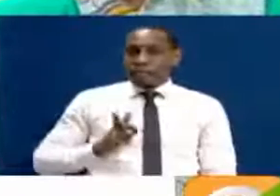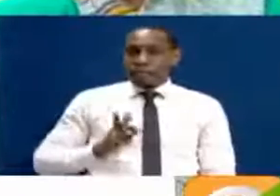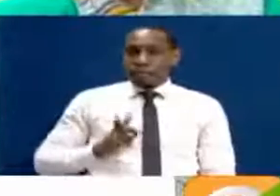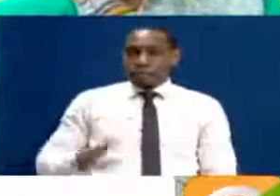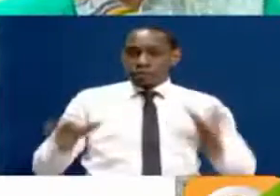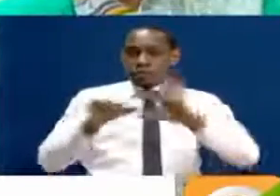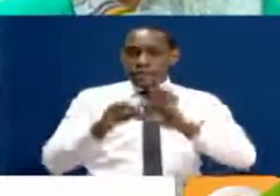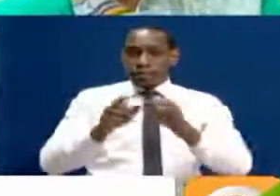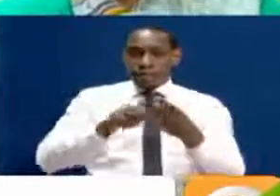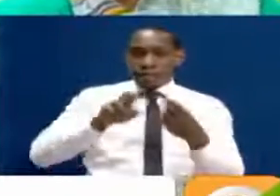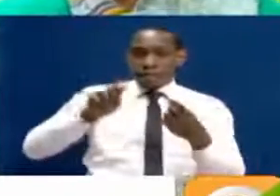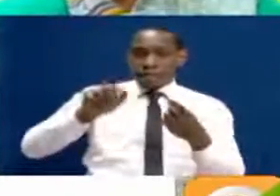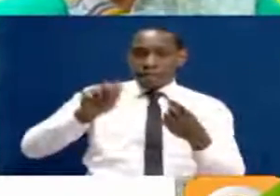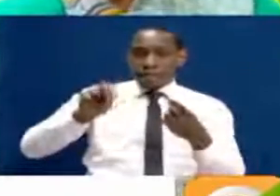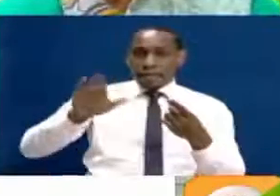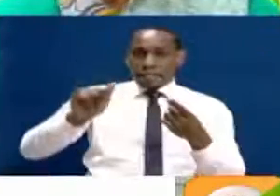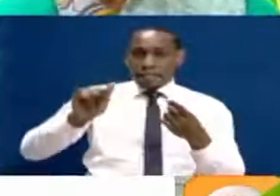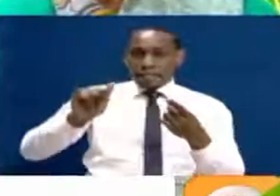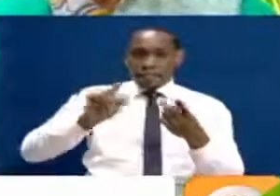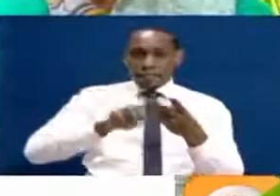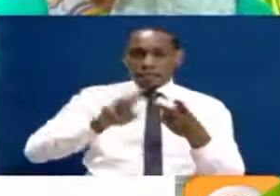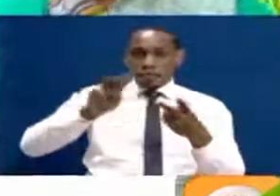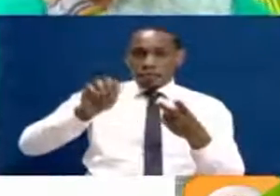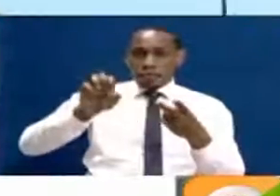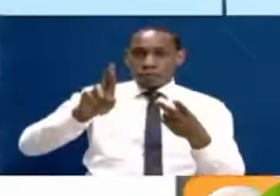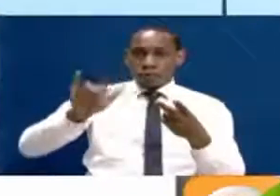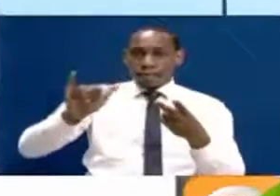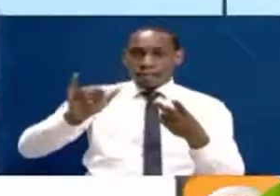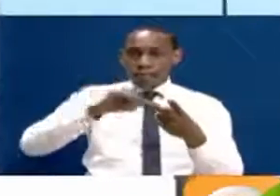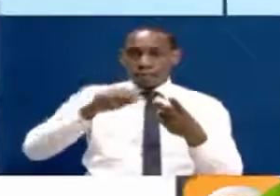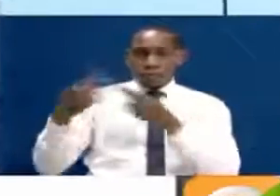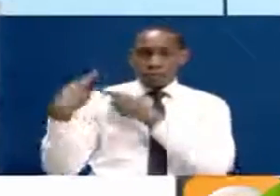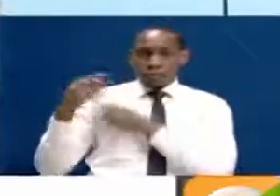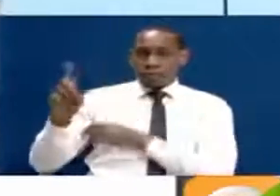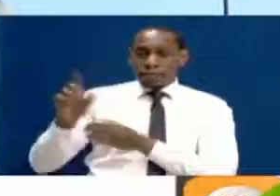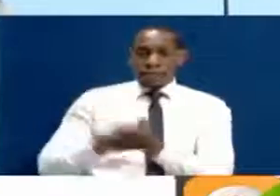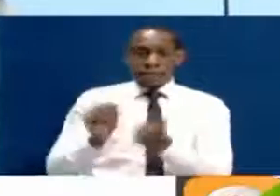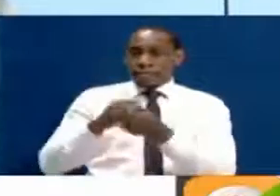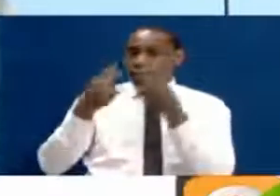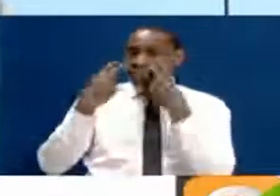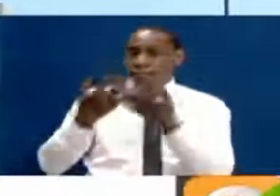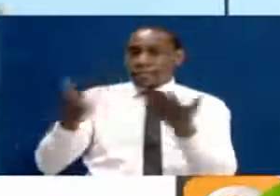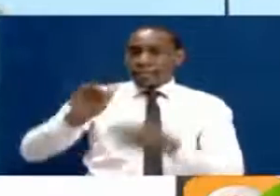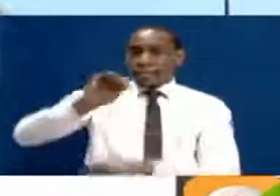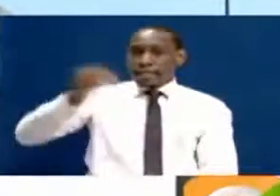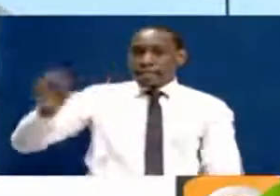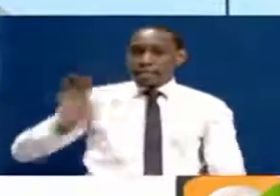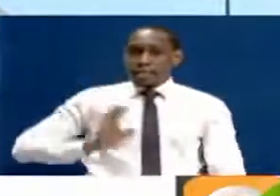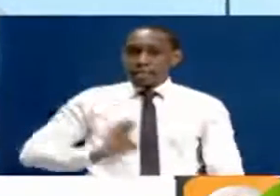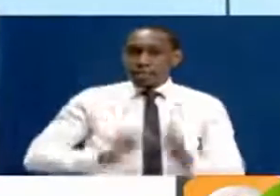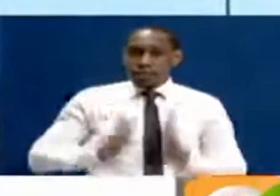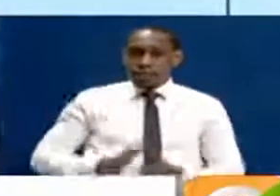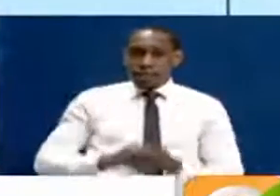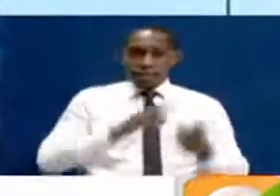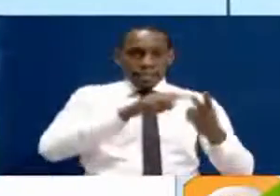coordinating, Nancy and Mercy, who are in charge of Nairobi. And you cannot even see any county commissioner here. They are the